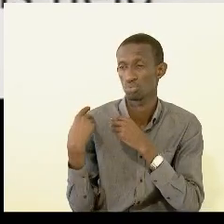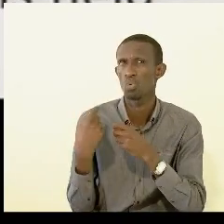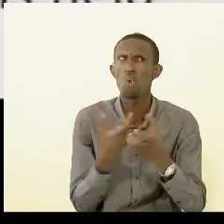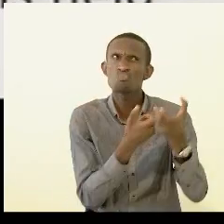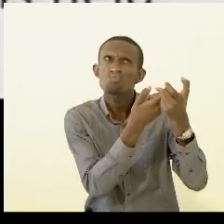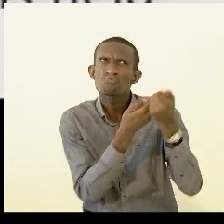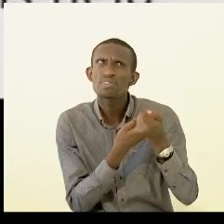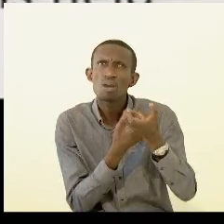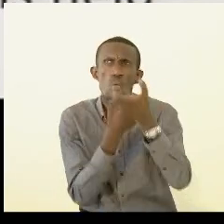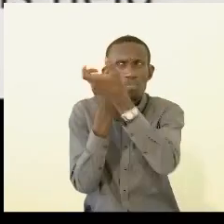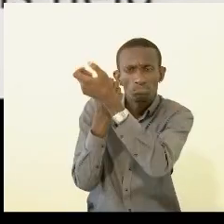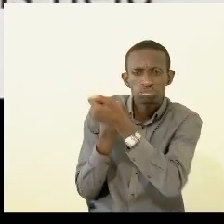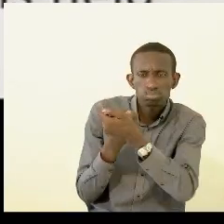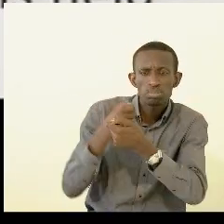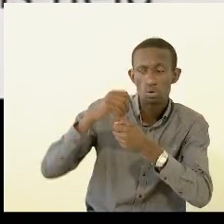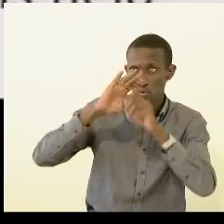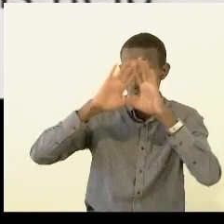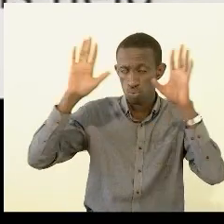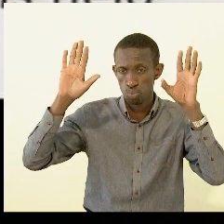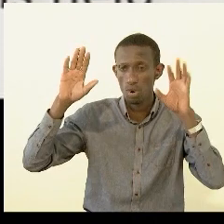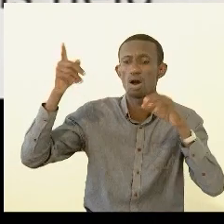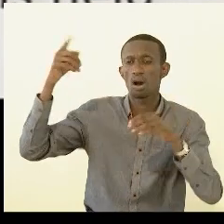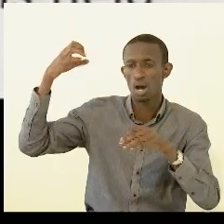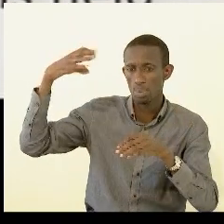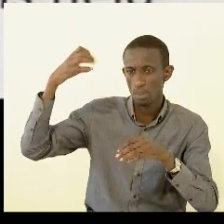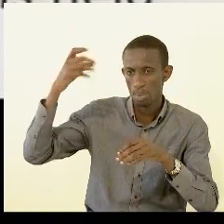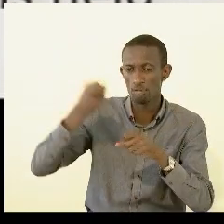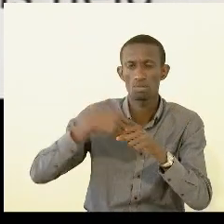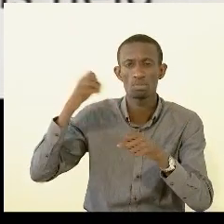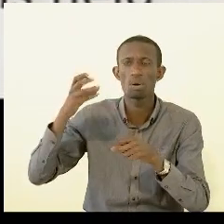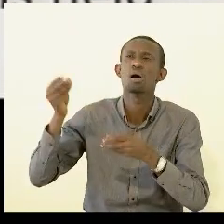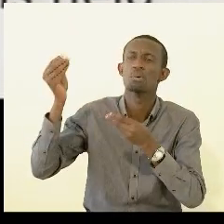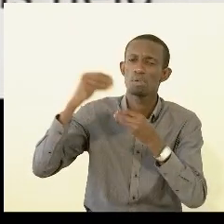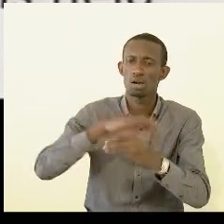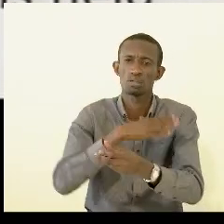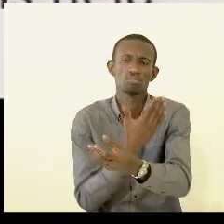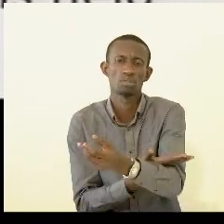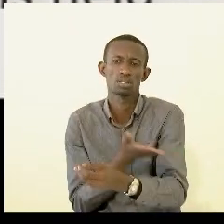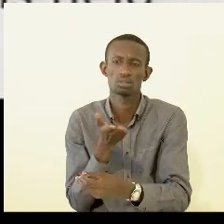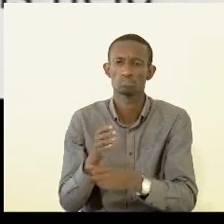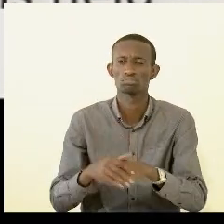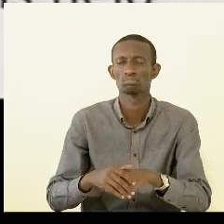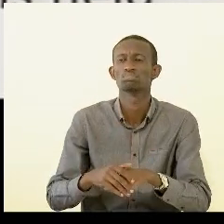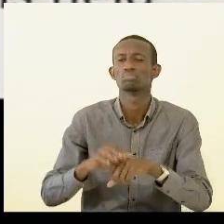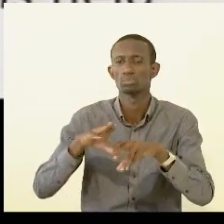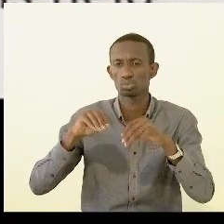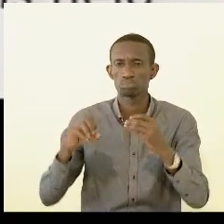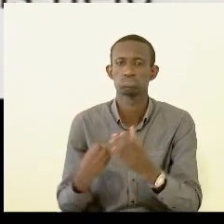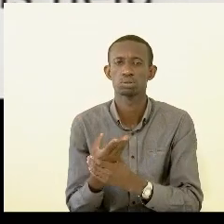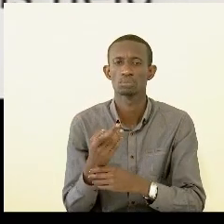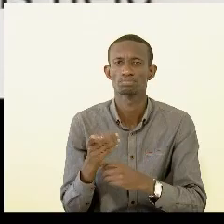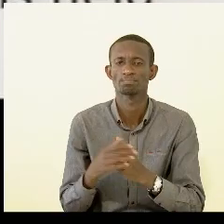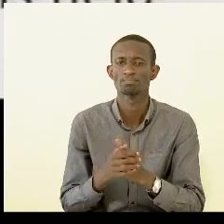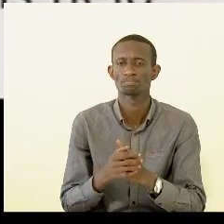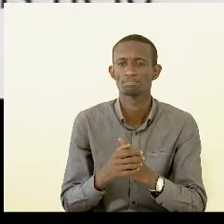source of energy to produce food. These leaves have large, broad, and